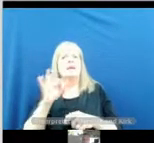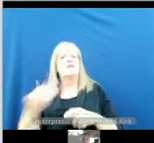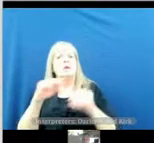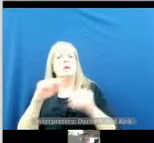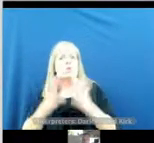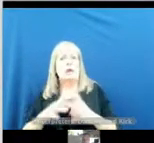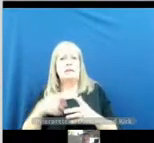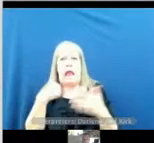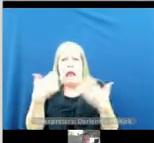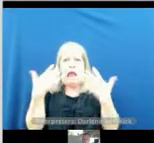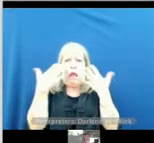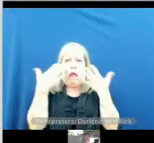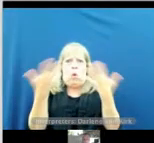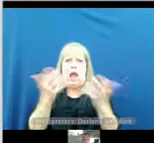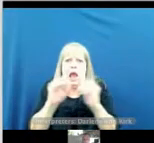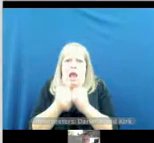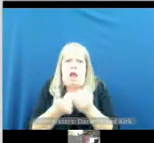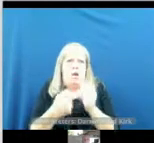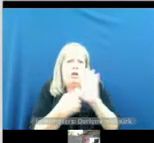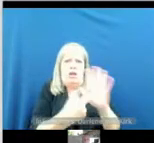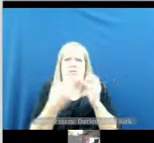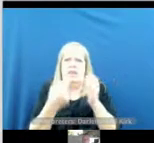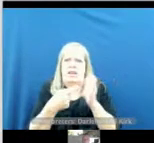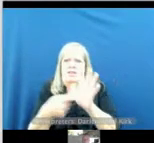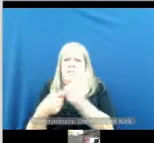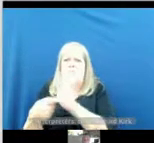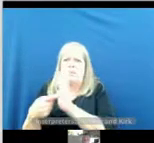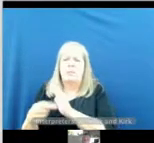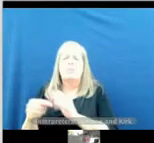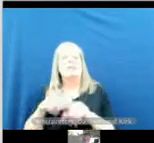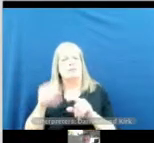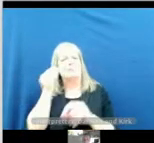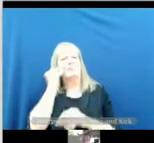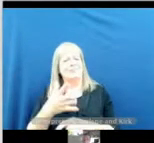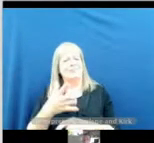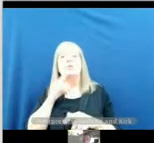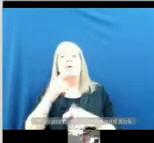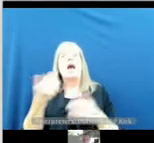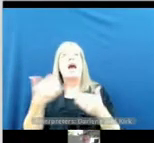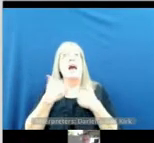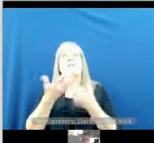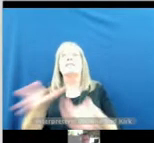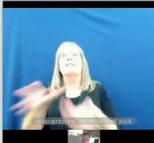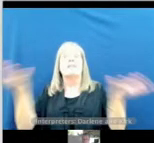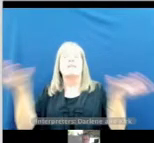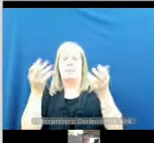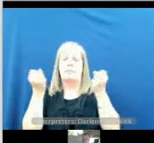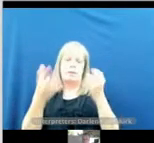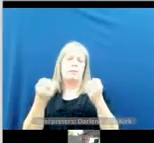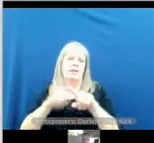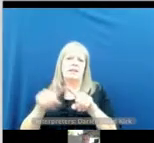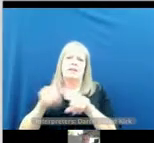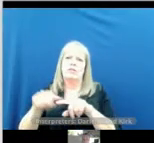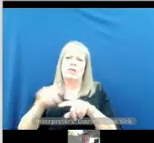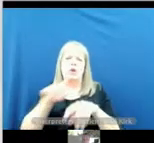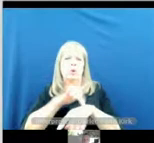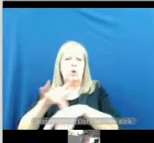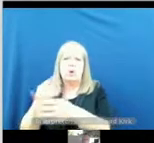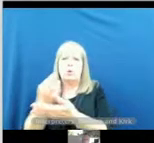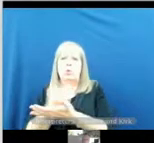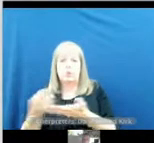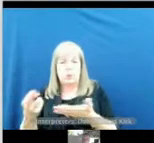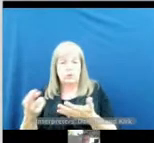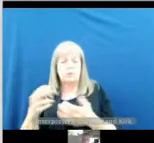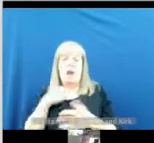want to encourage you that there are many resources that are available. I've put a link here to the National Consortium